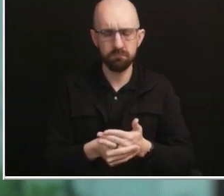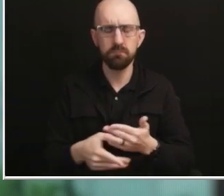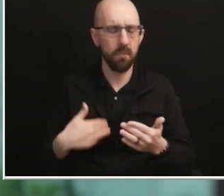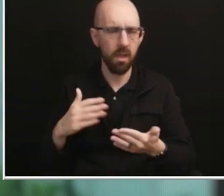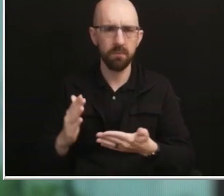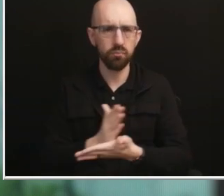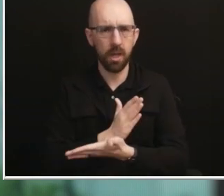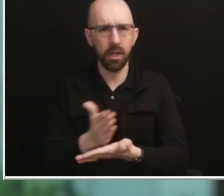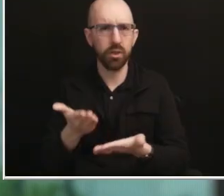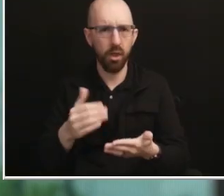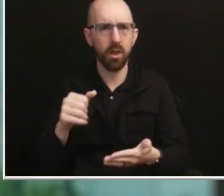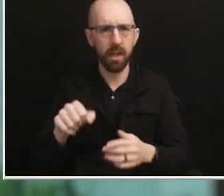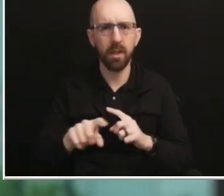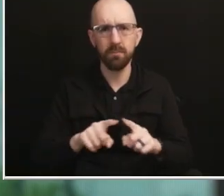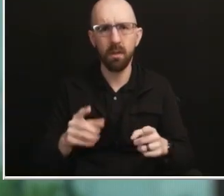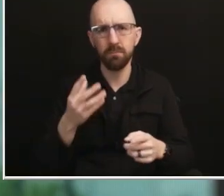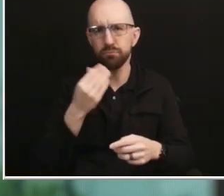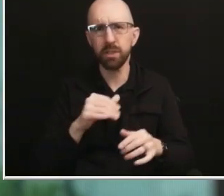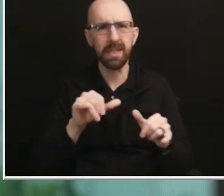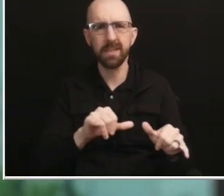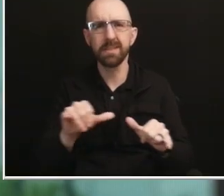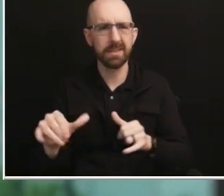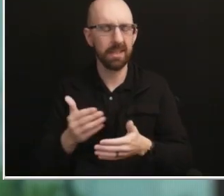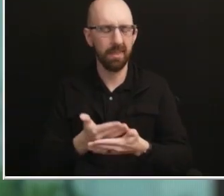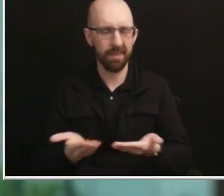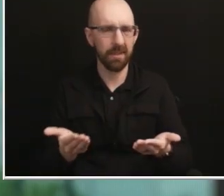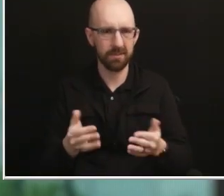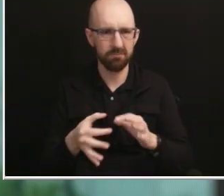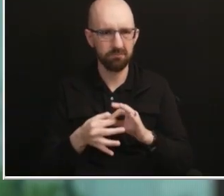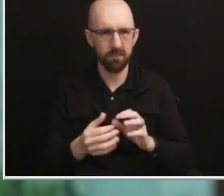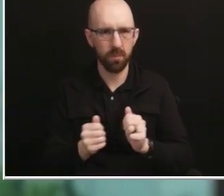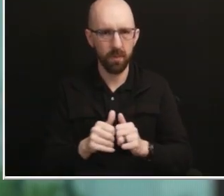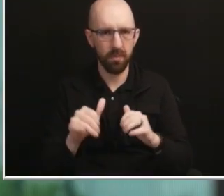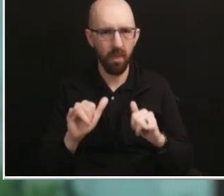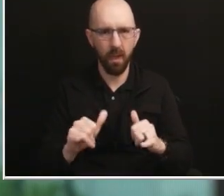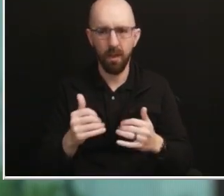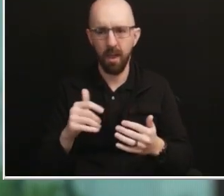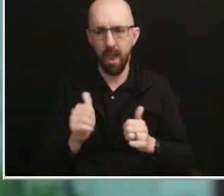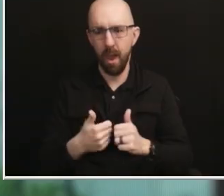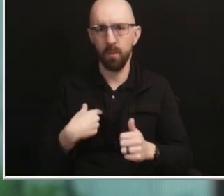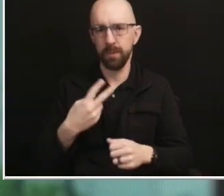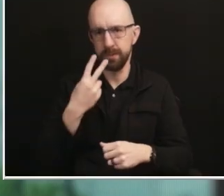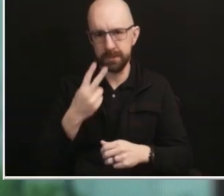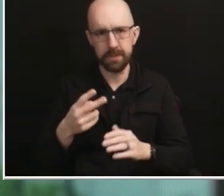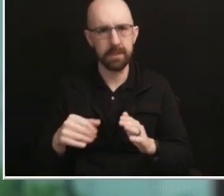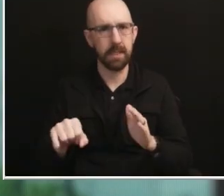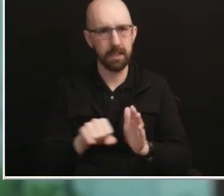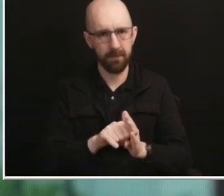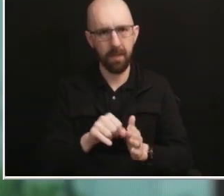there's some pretty consistent things as far as when we see it and identify it and manage it.